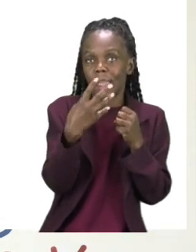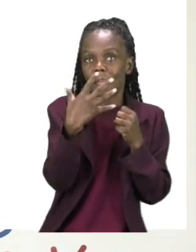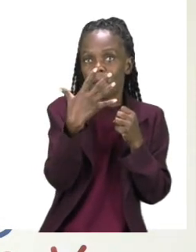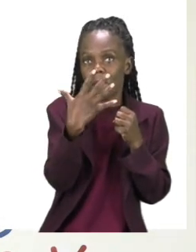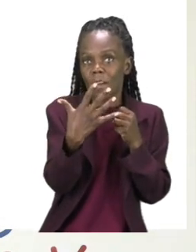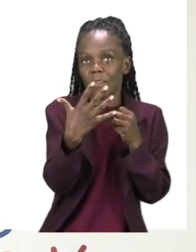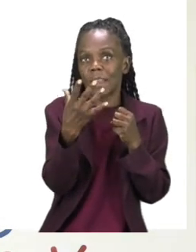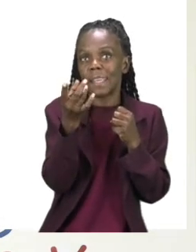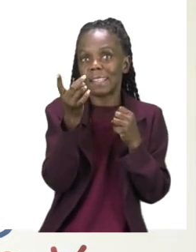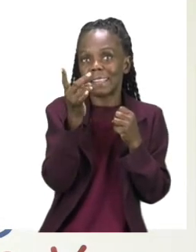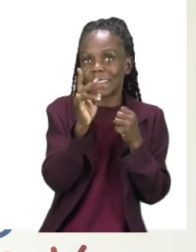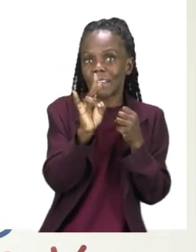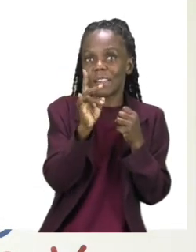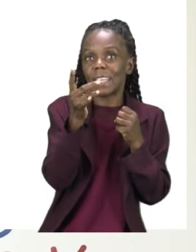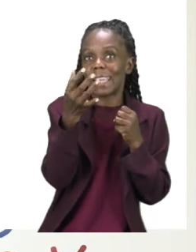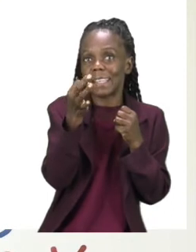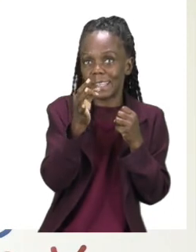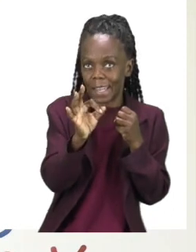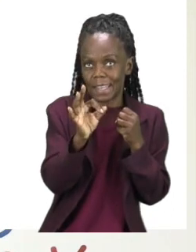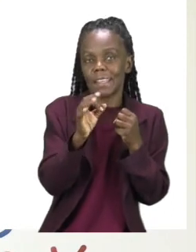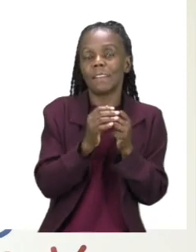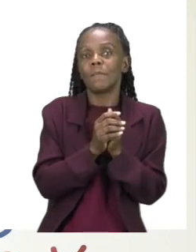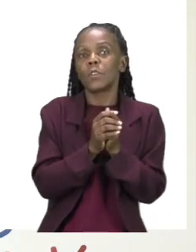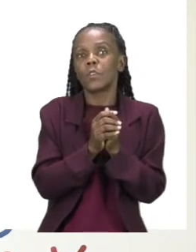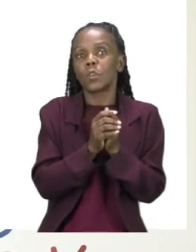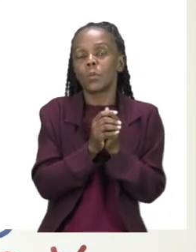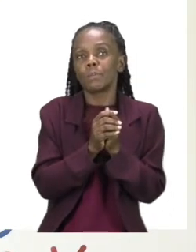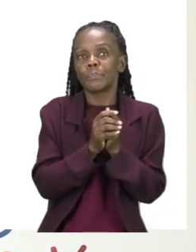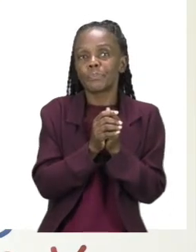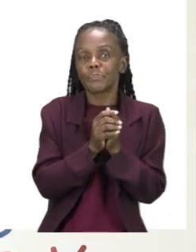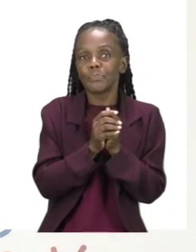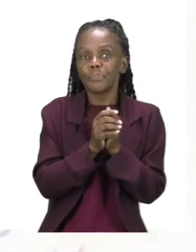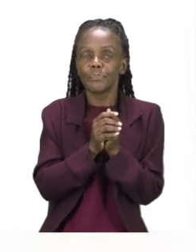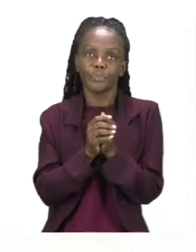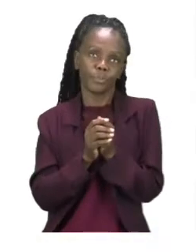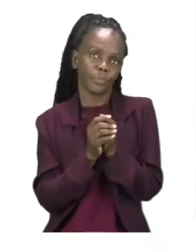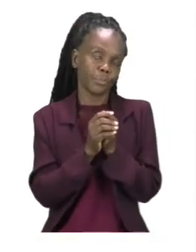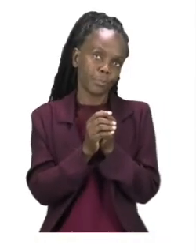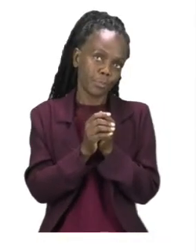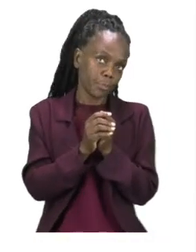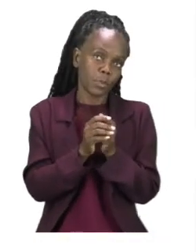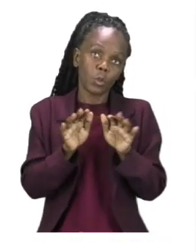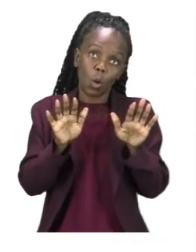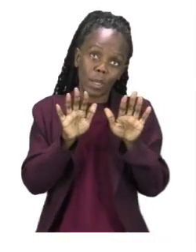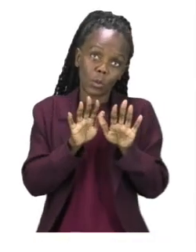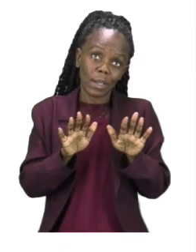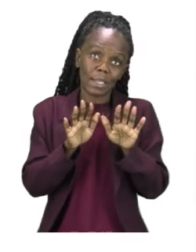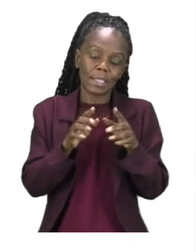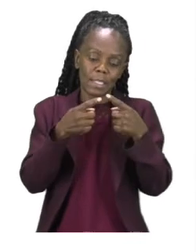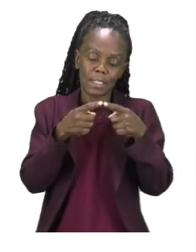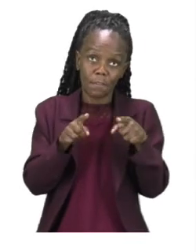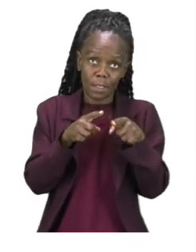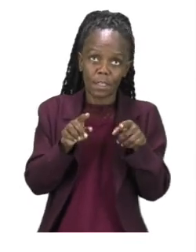to color them a different color. Let's go back into our exercise. Now in our